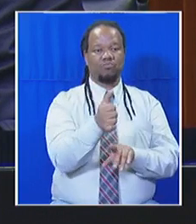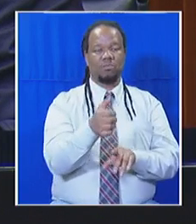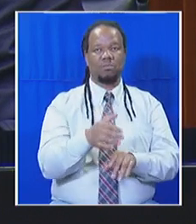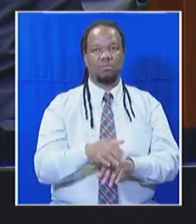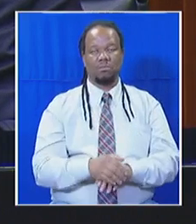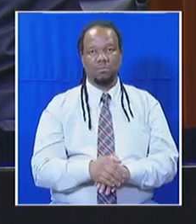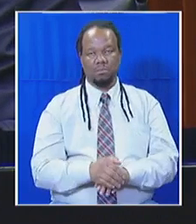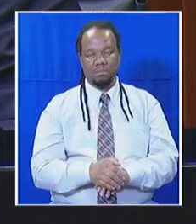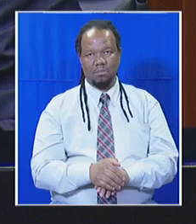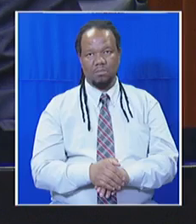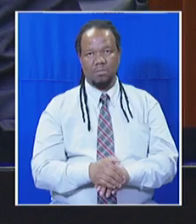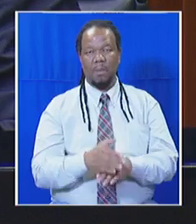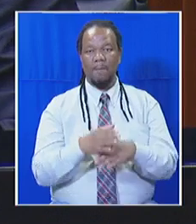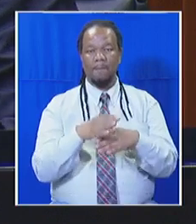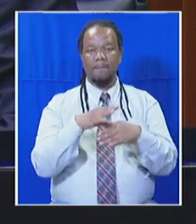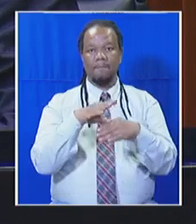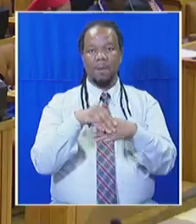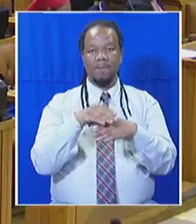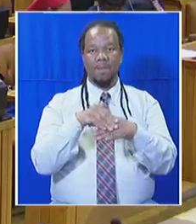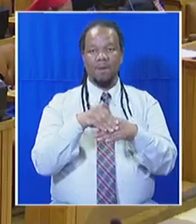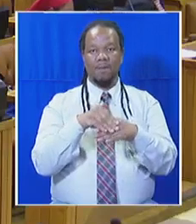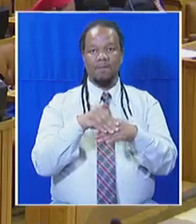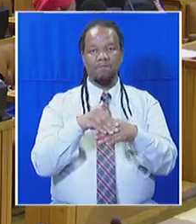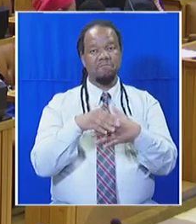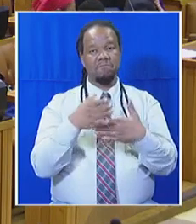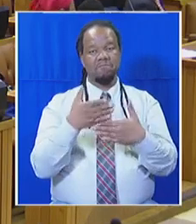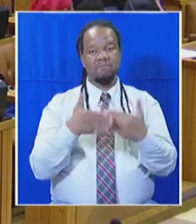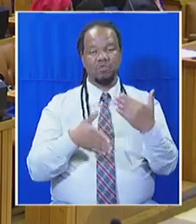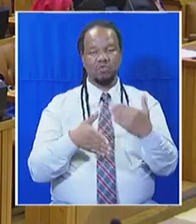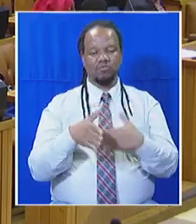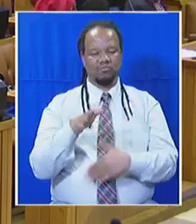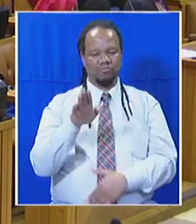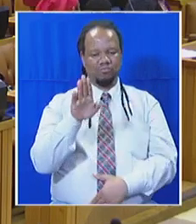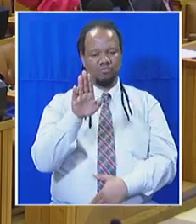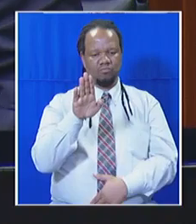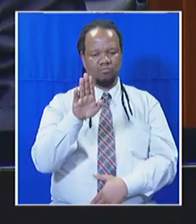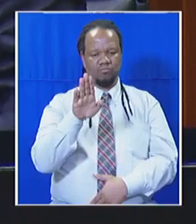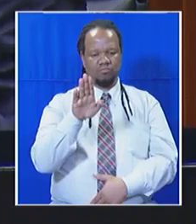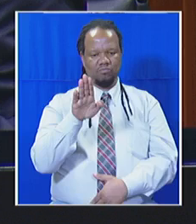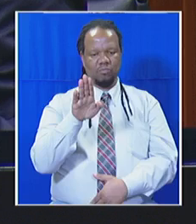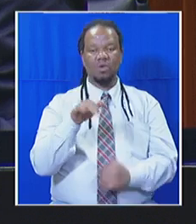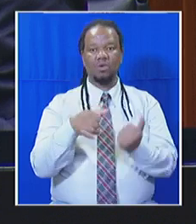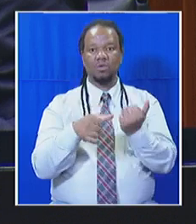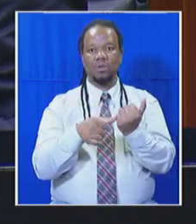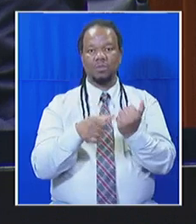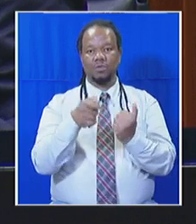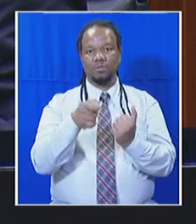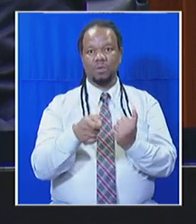The Honorable Member has made a subscribed to the oath in the Deputy Speaker's office.